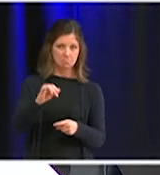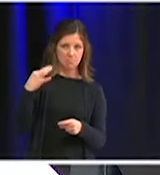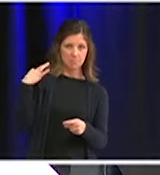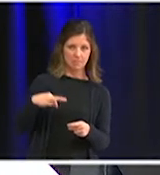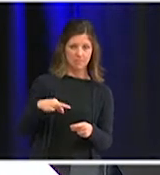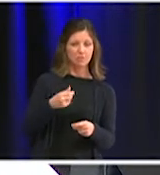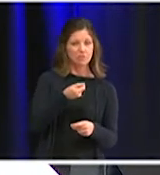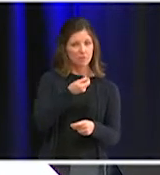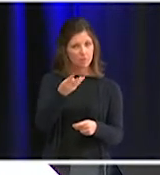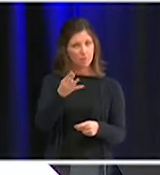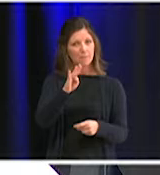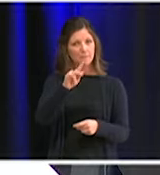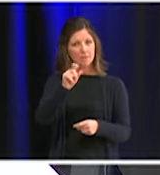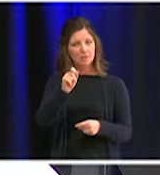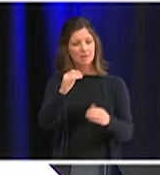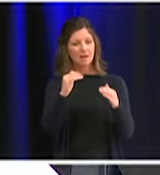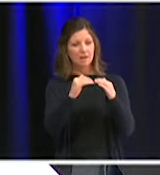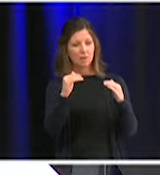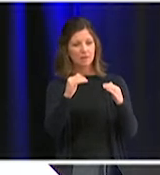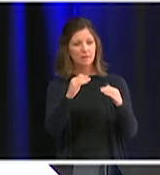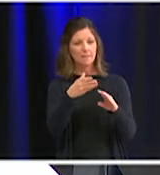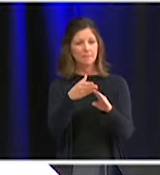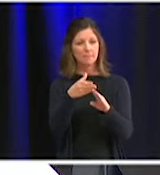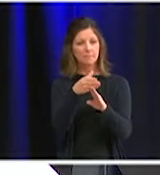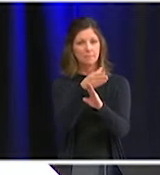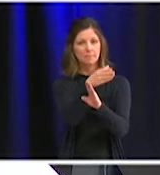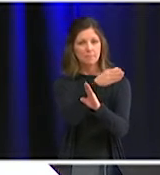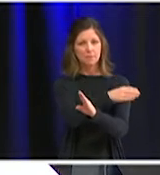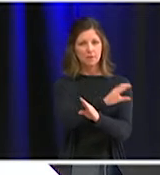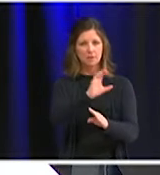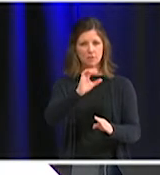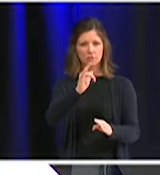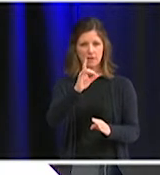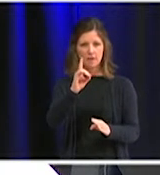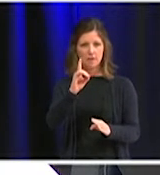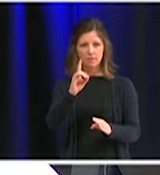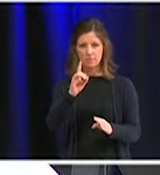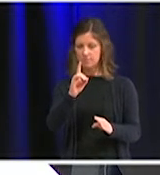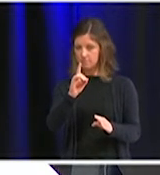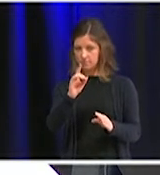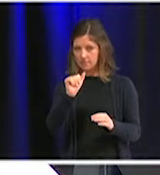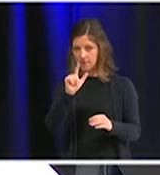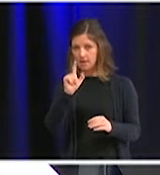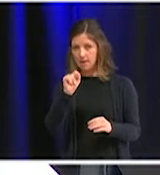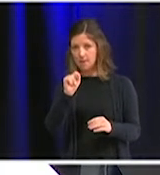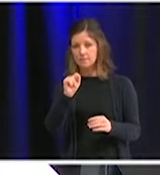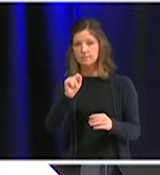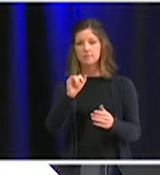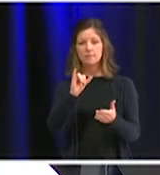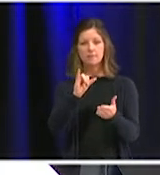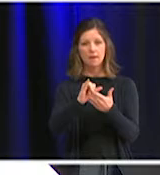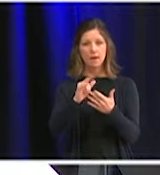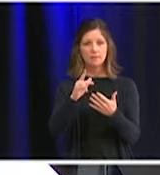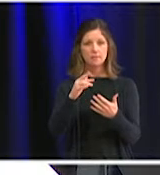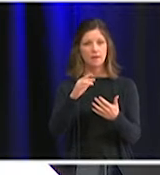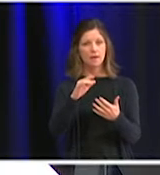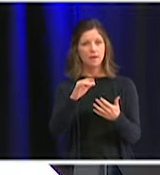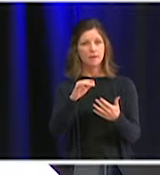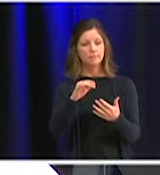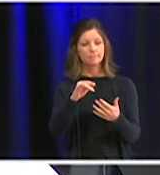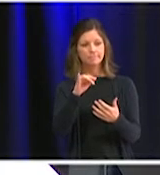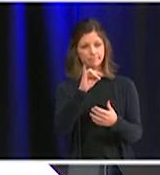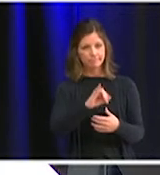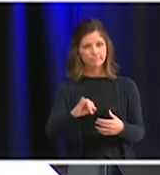and Pretrial Coverage Act of 2019, restoring health benefits for justice-involved individuals. And so we're